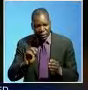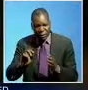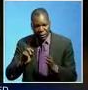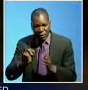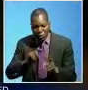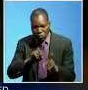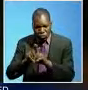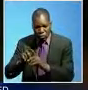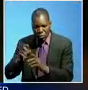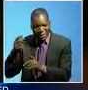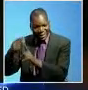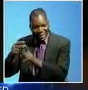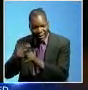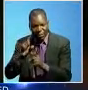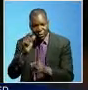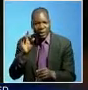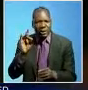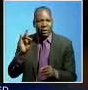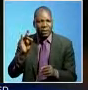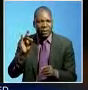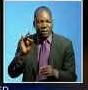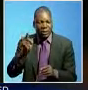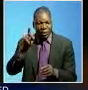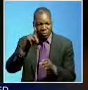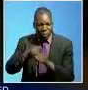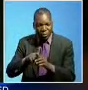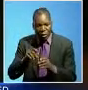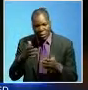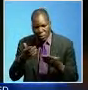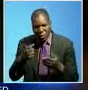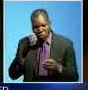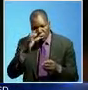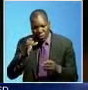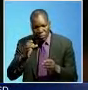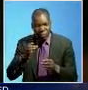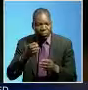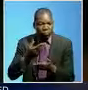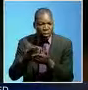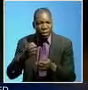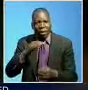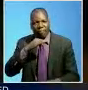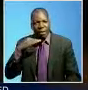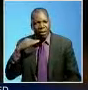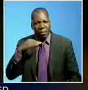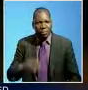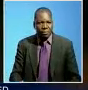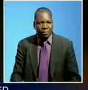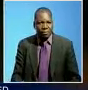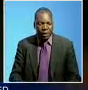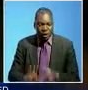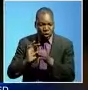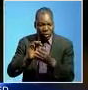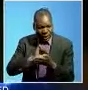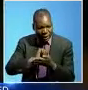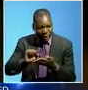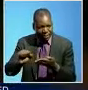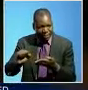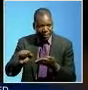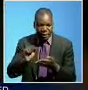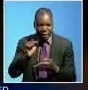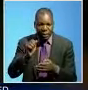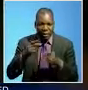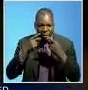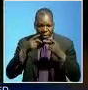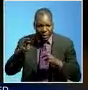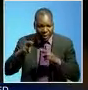December 2018 did engage in corrupt acquisition of funds. This is according to a joint statement issued by the DEC